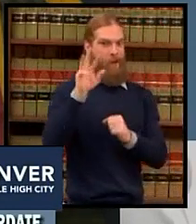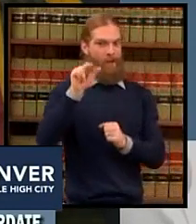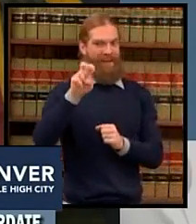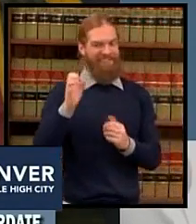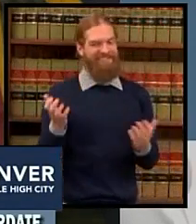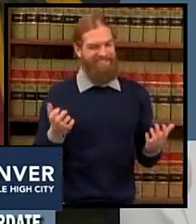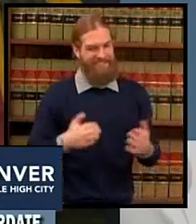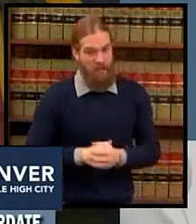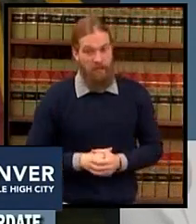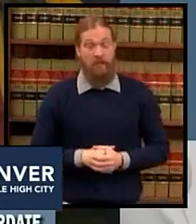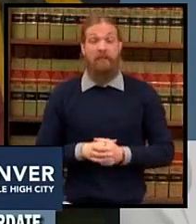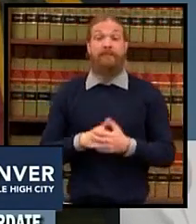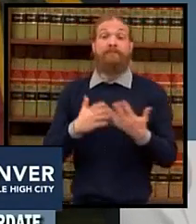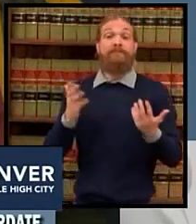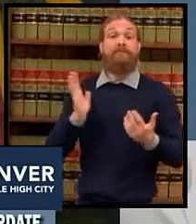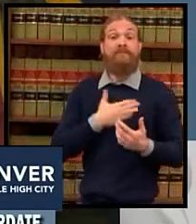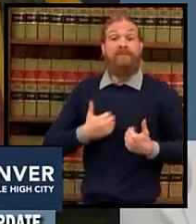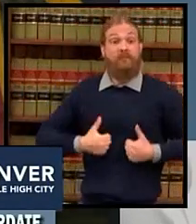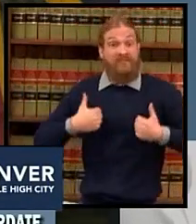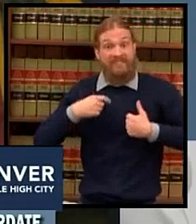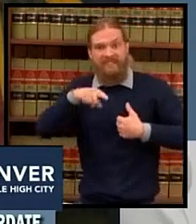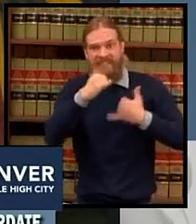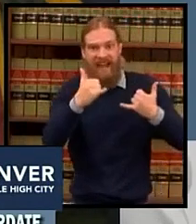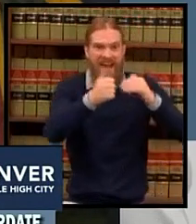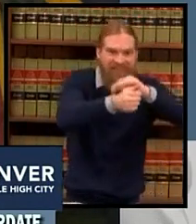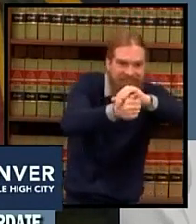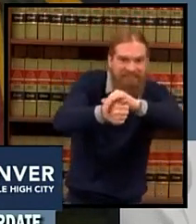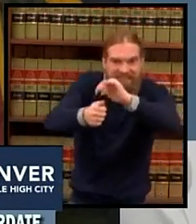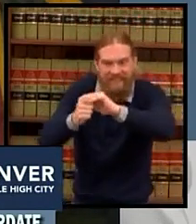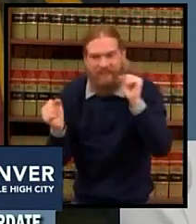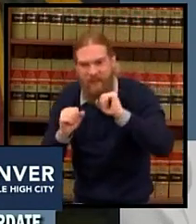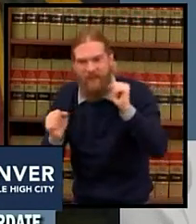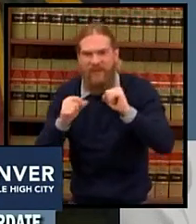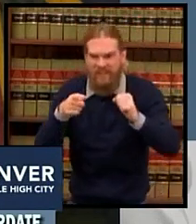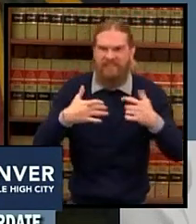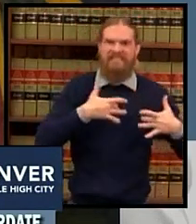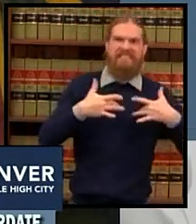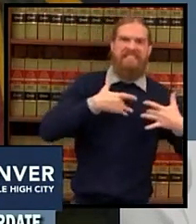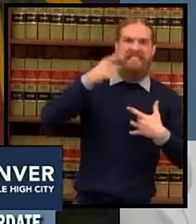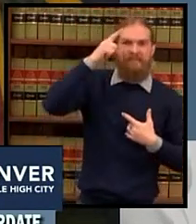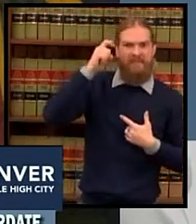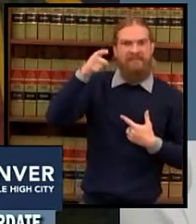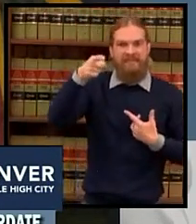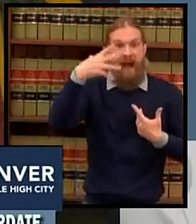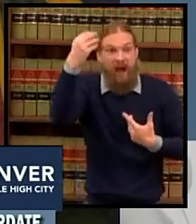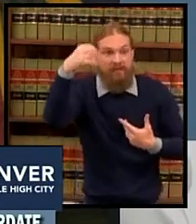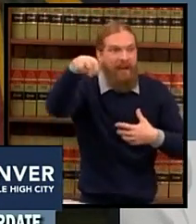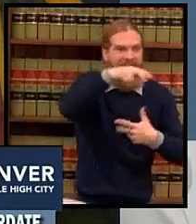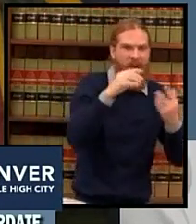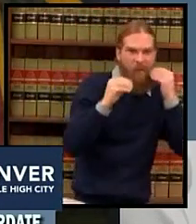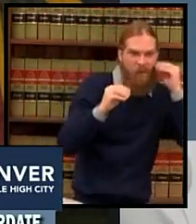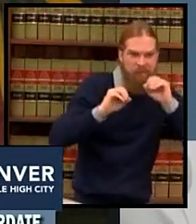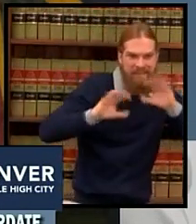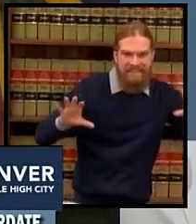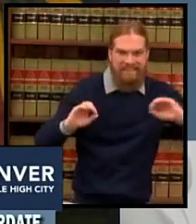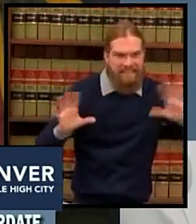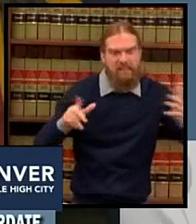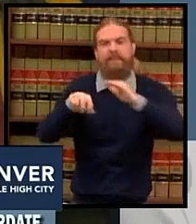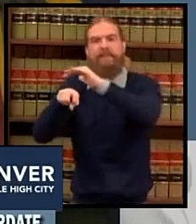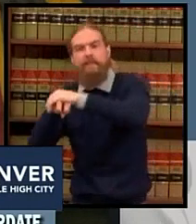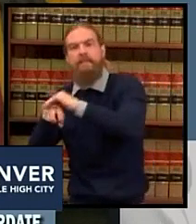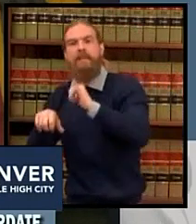are unsheltered are still concerned about going indoors to shelters, even though we believe they're safe because of the COVID